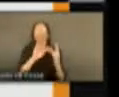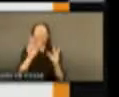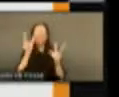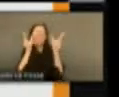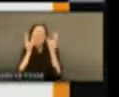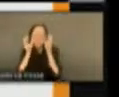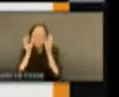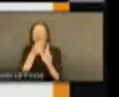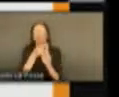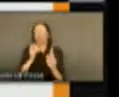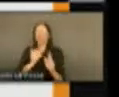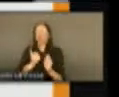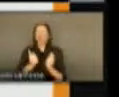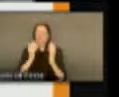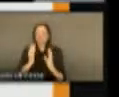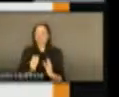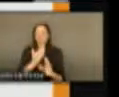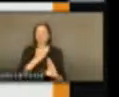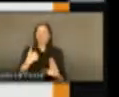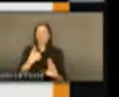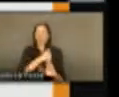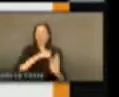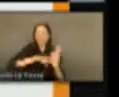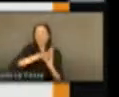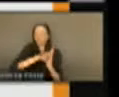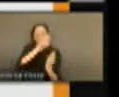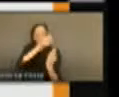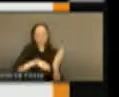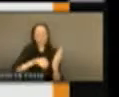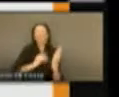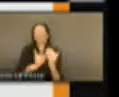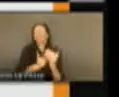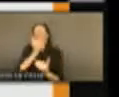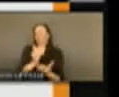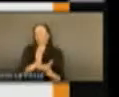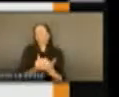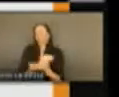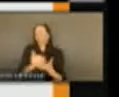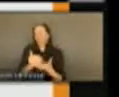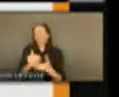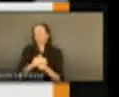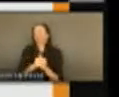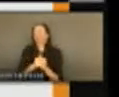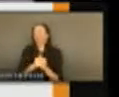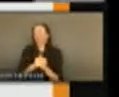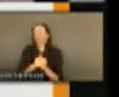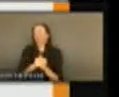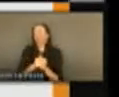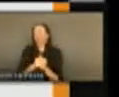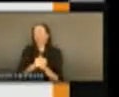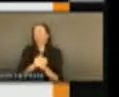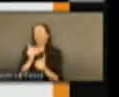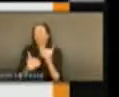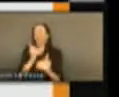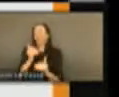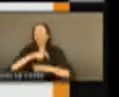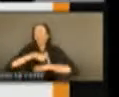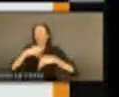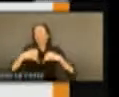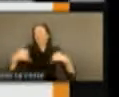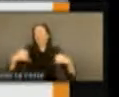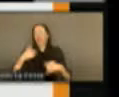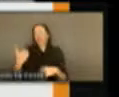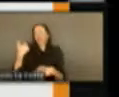The process timeline. As I previously mentioned, the budget process begins with estimating the revenues